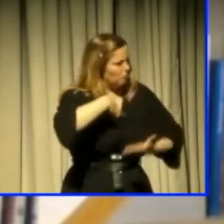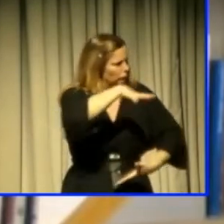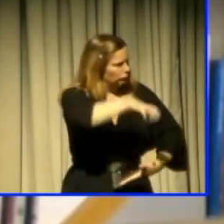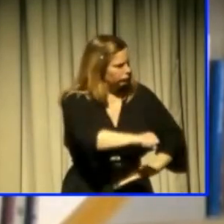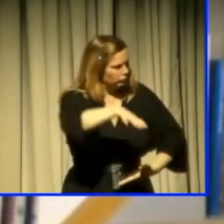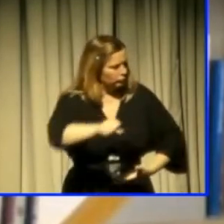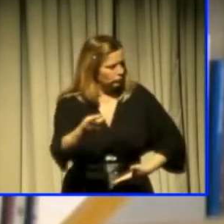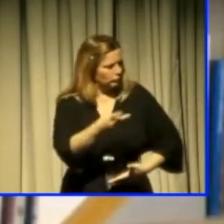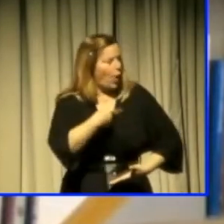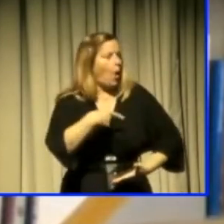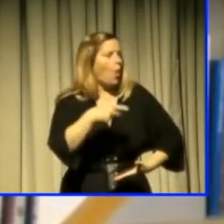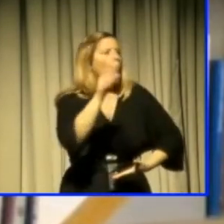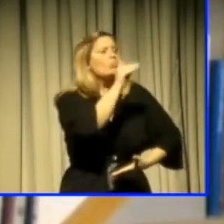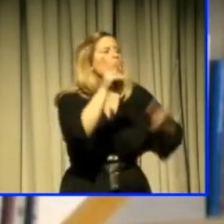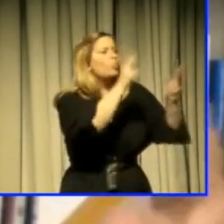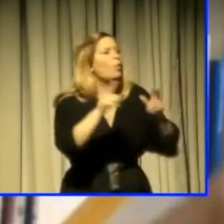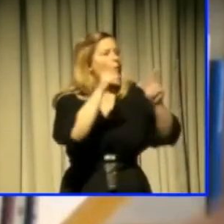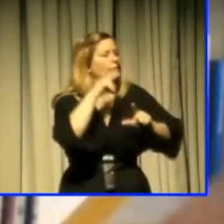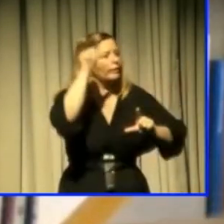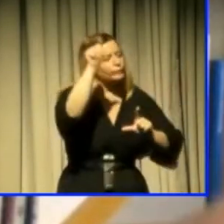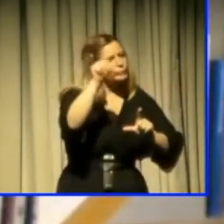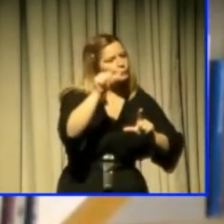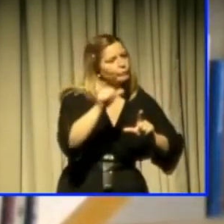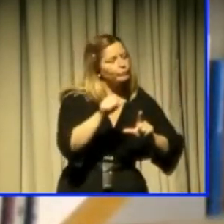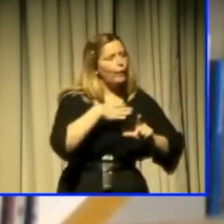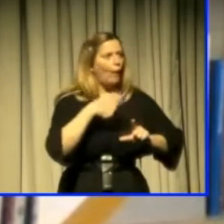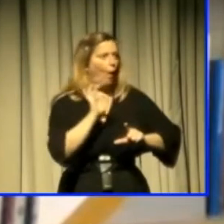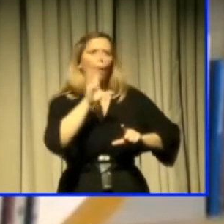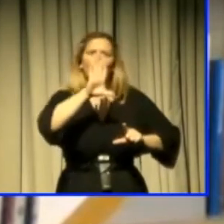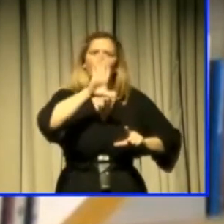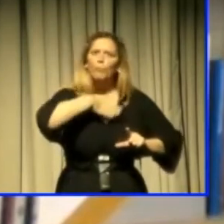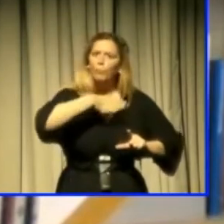documentary and maybe go to one event. So just to make it more,